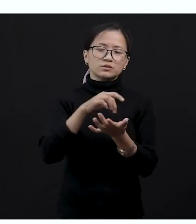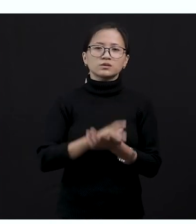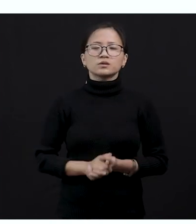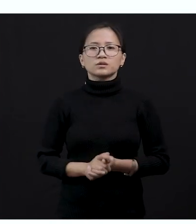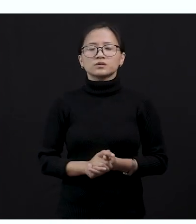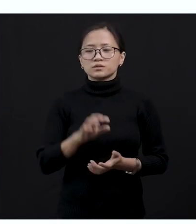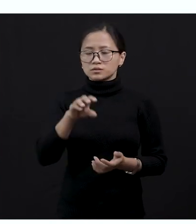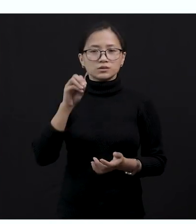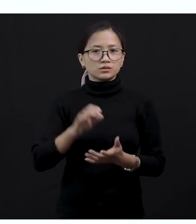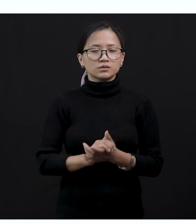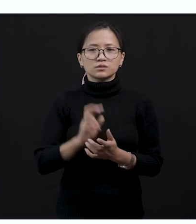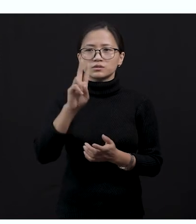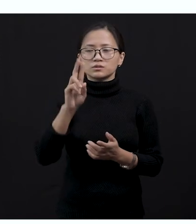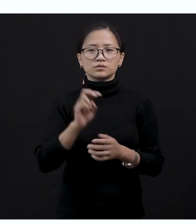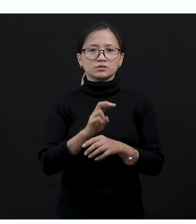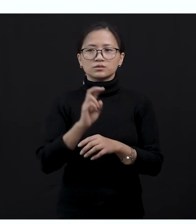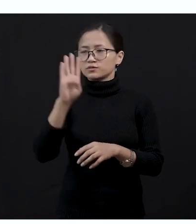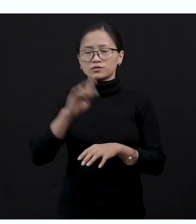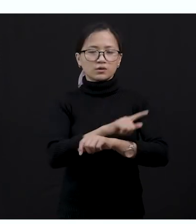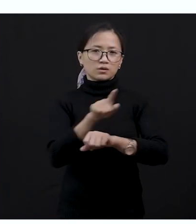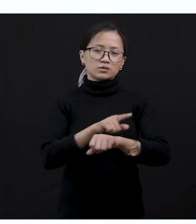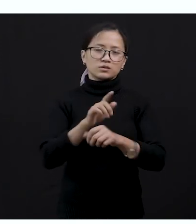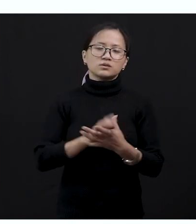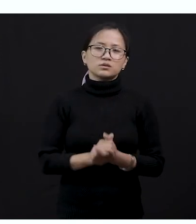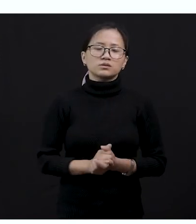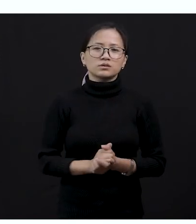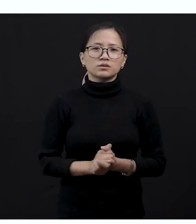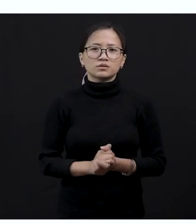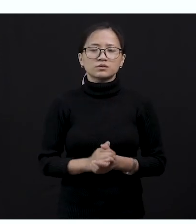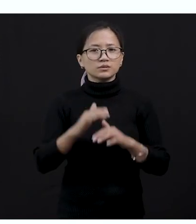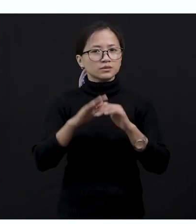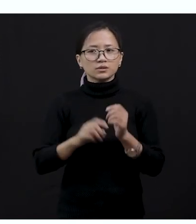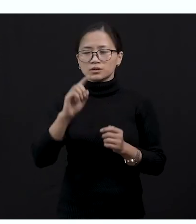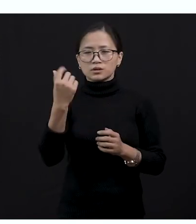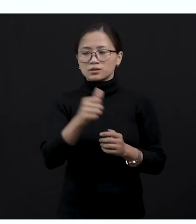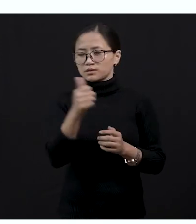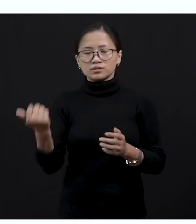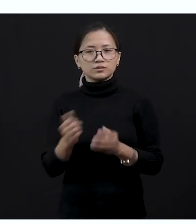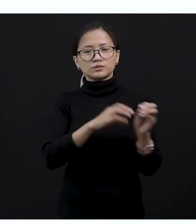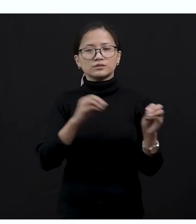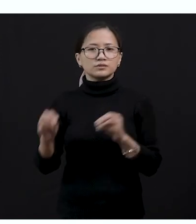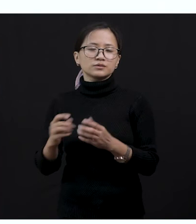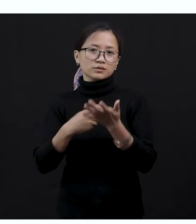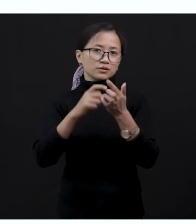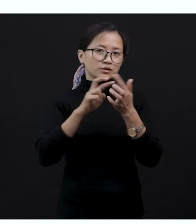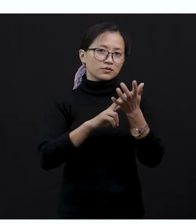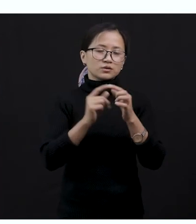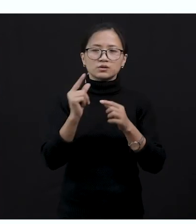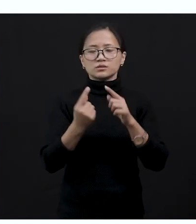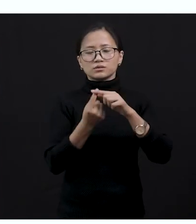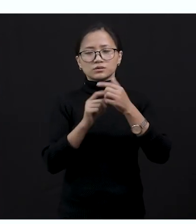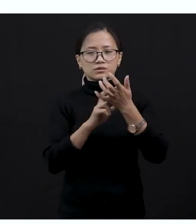which takes 24 hours. All right. And then the other movement is revolution,